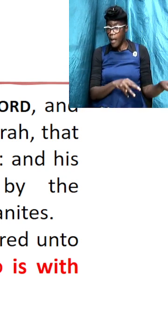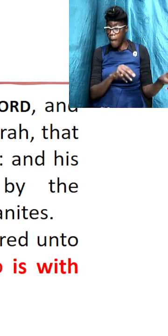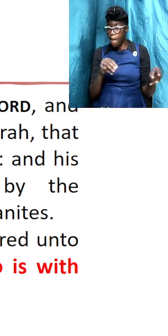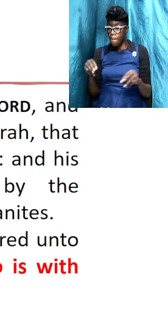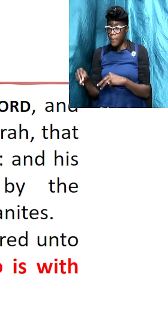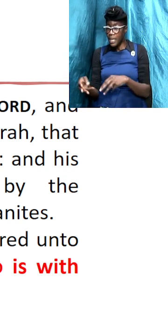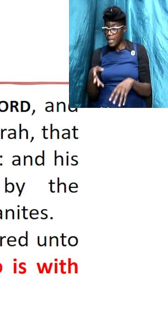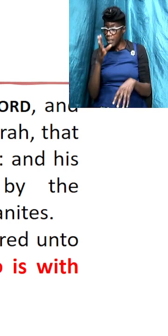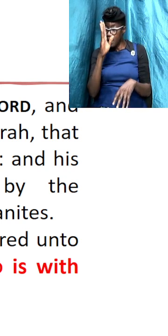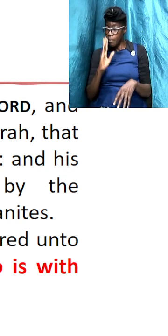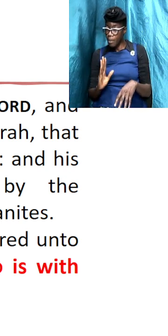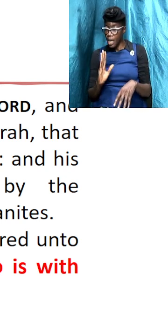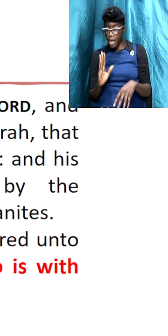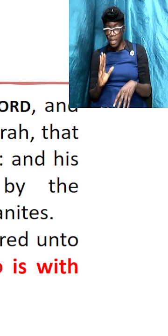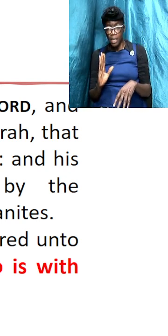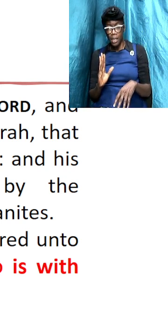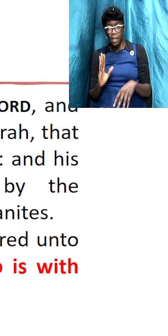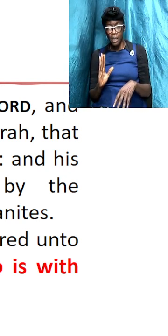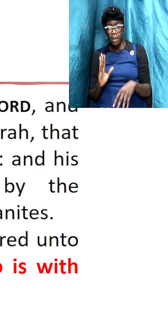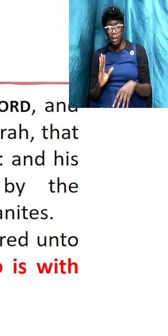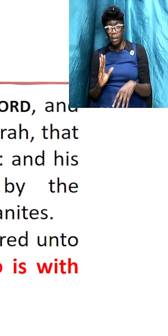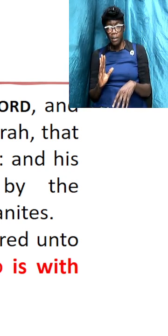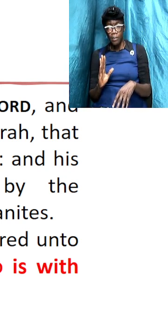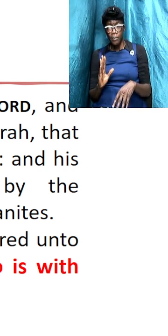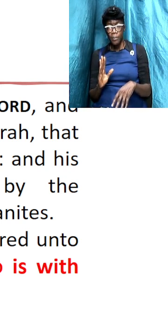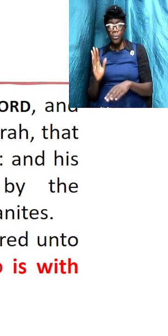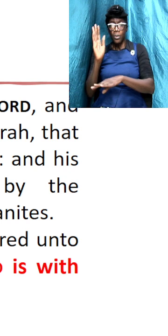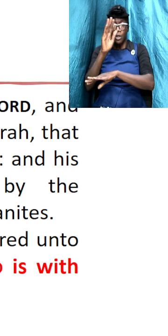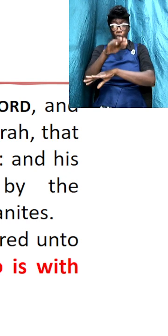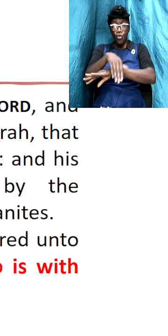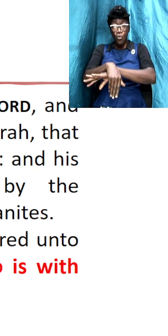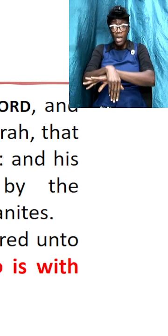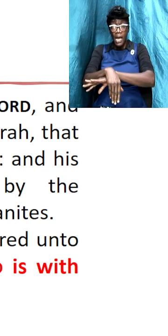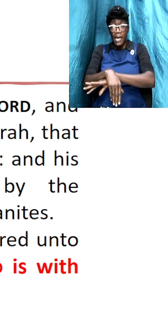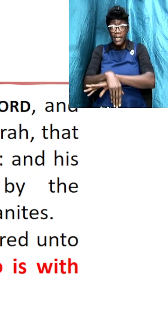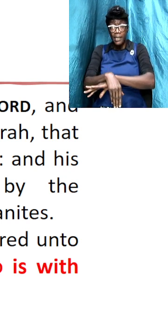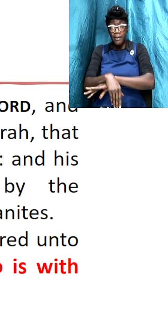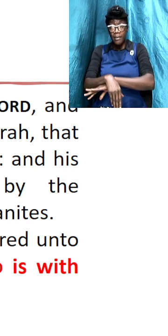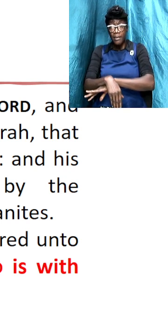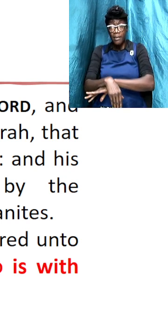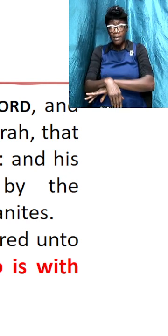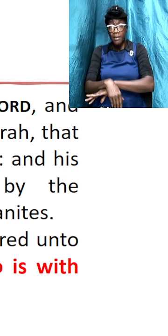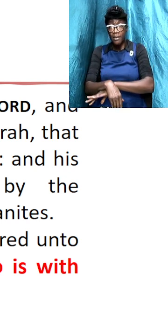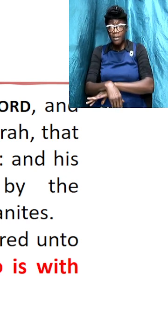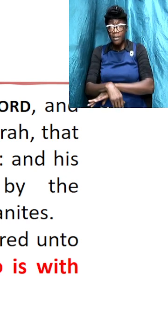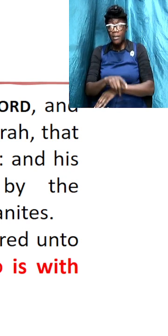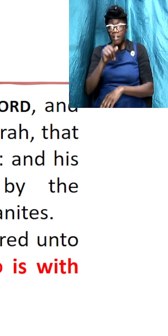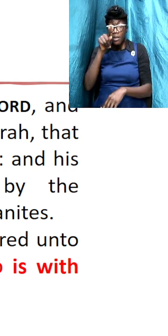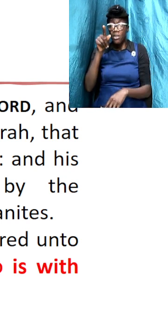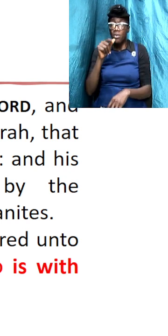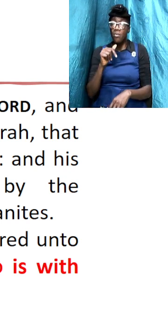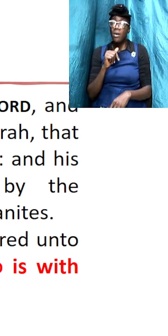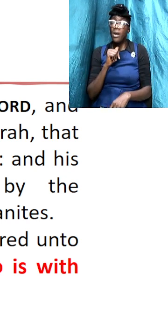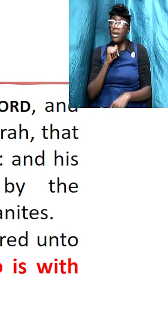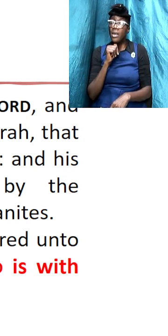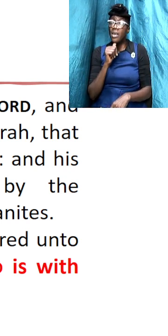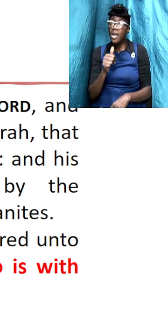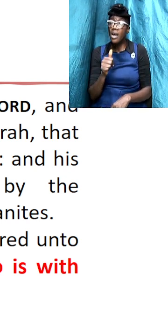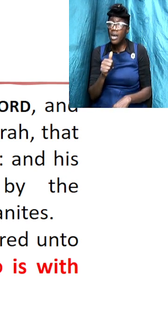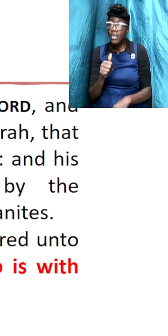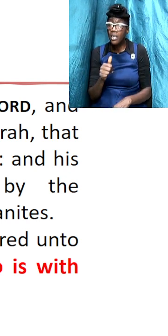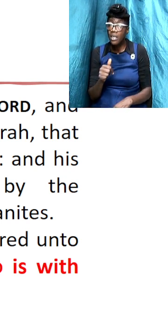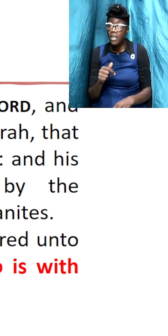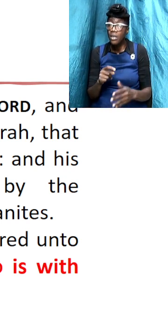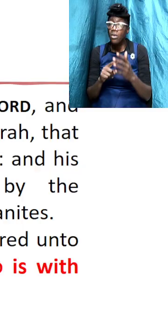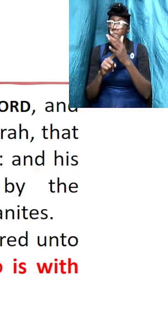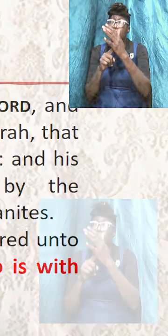of valor. I'm here to tell somebody tonight that, as I said earlier, you are not defined by what